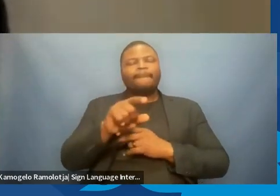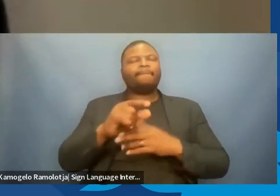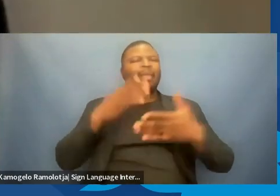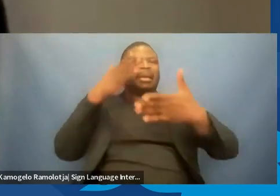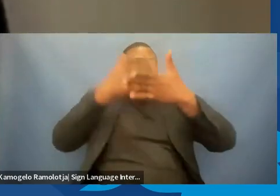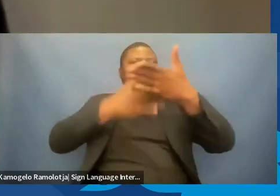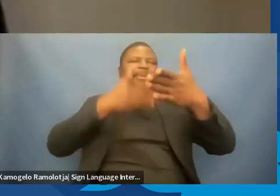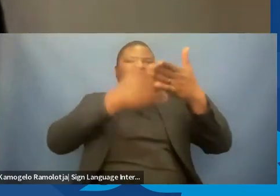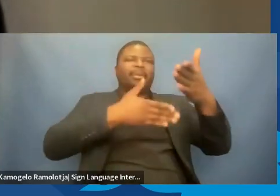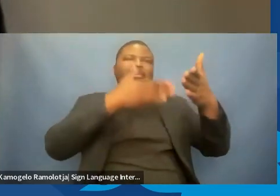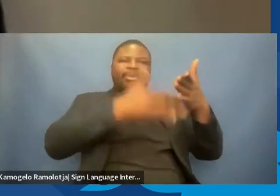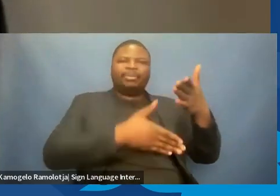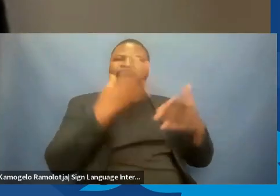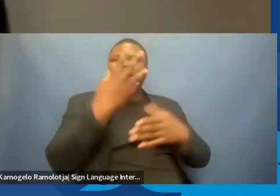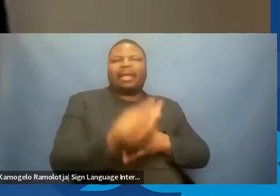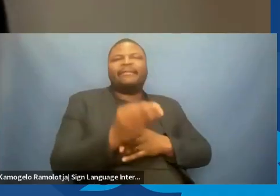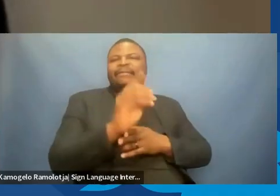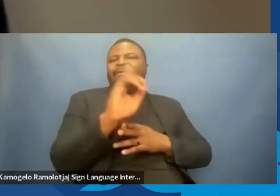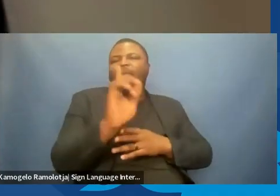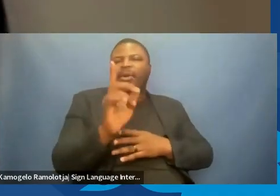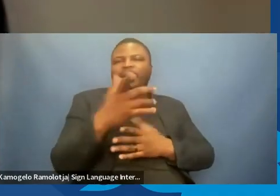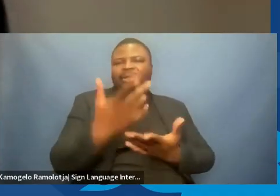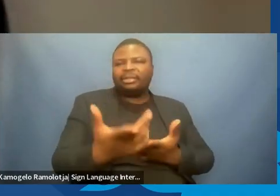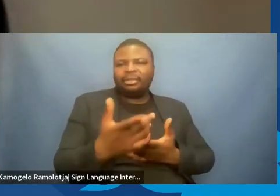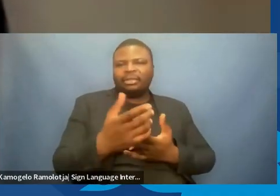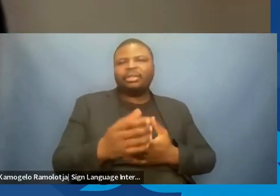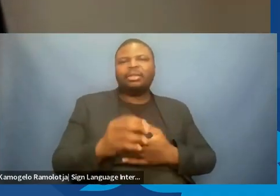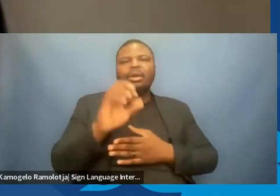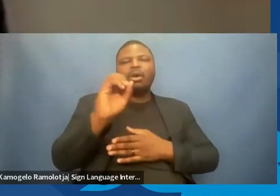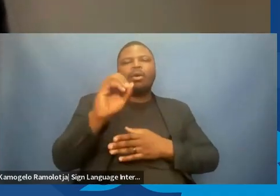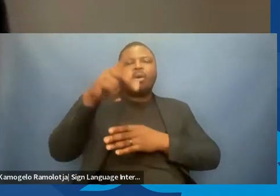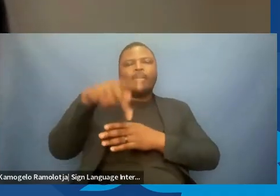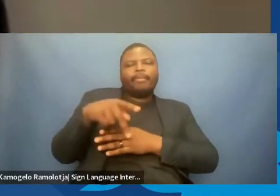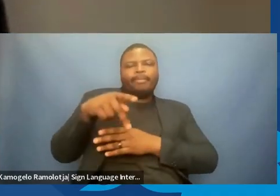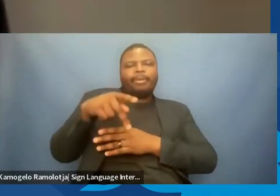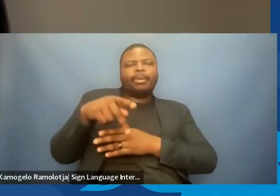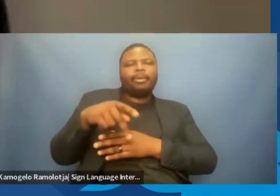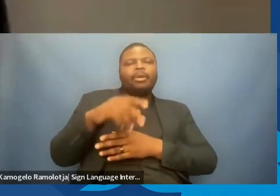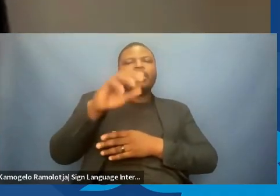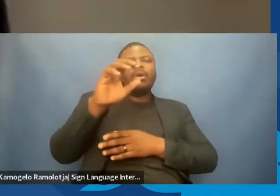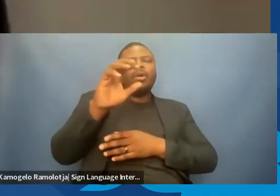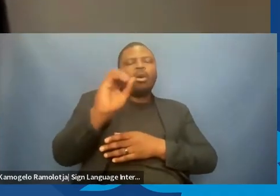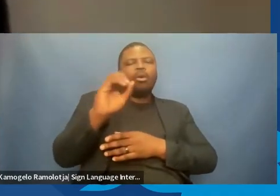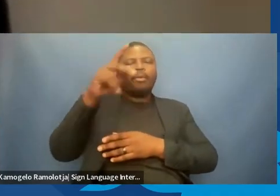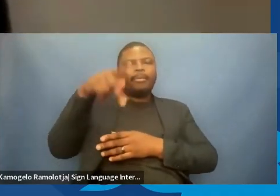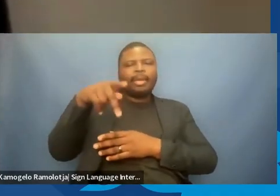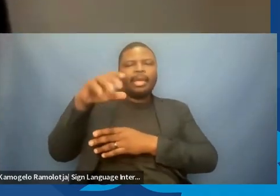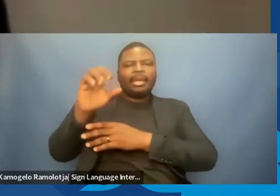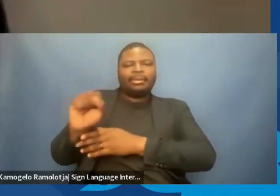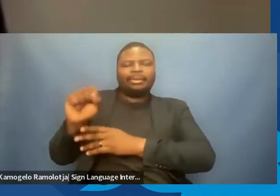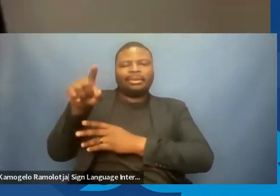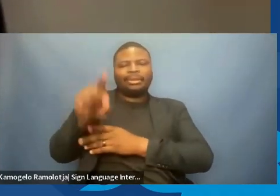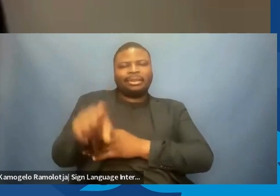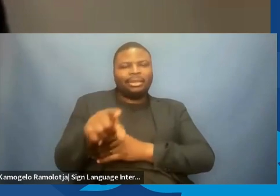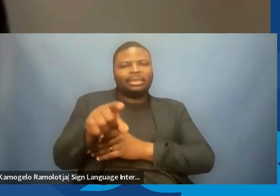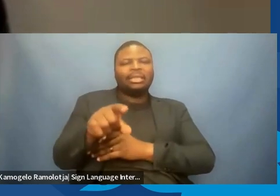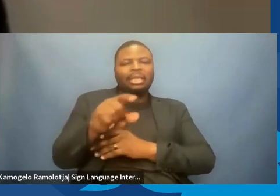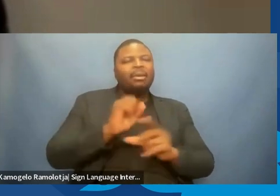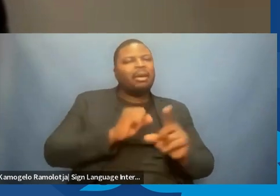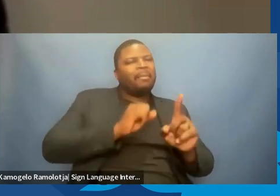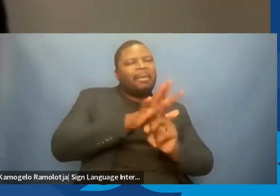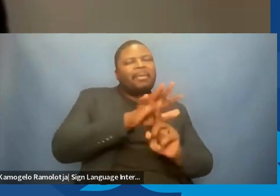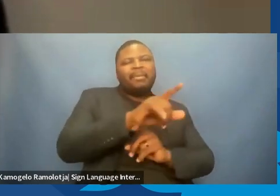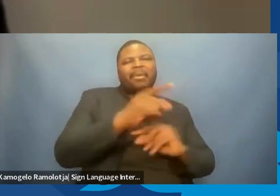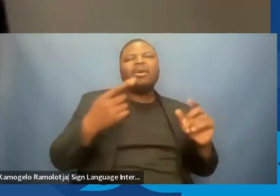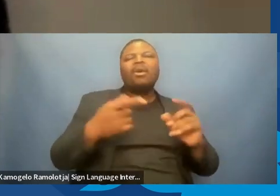the integration of opiate substitution therapy? Is it mostly related to budget, or is